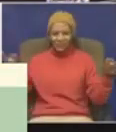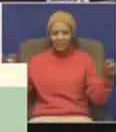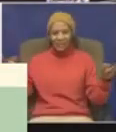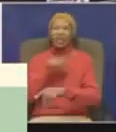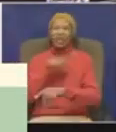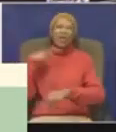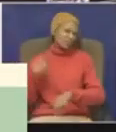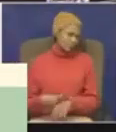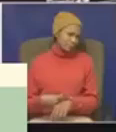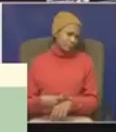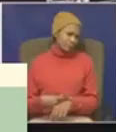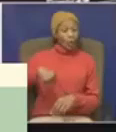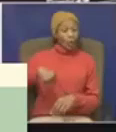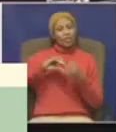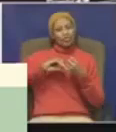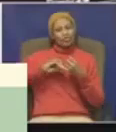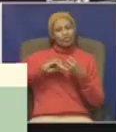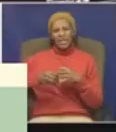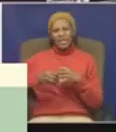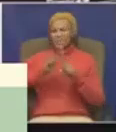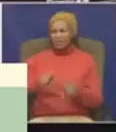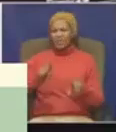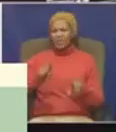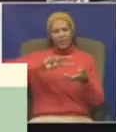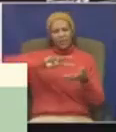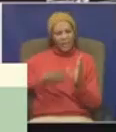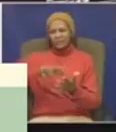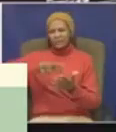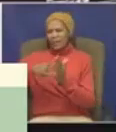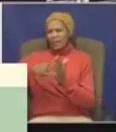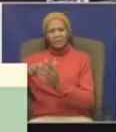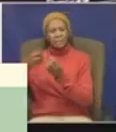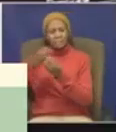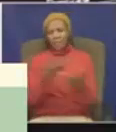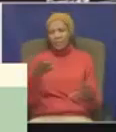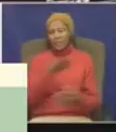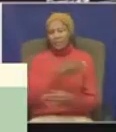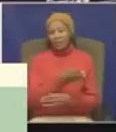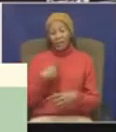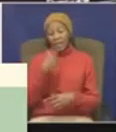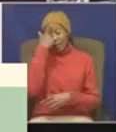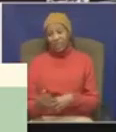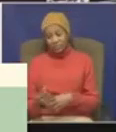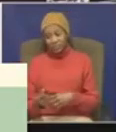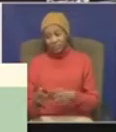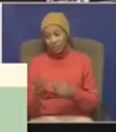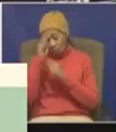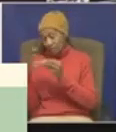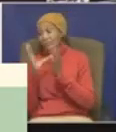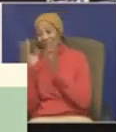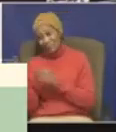initiatives that were put in place, but I do believe that Honorable Malema, with some of the initiatives that I've